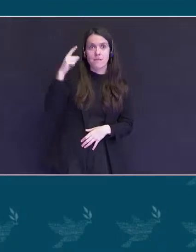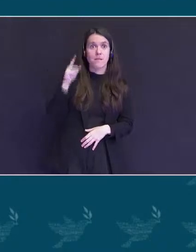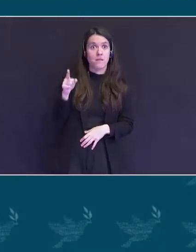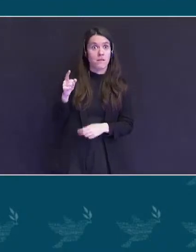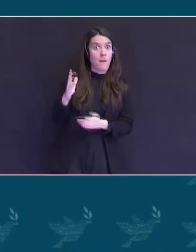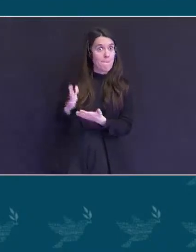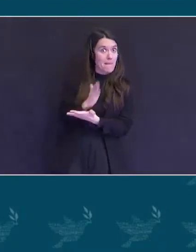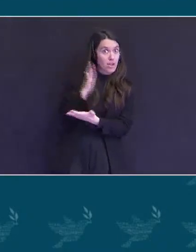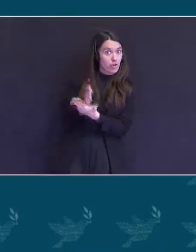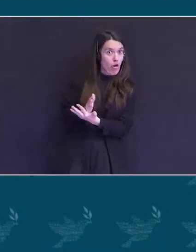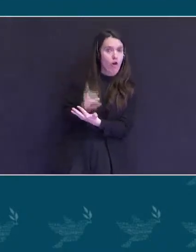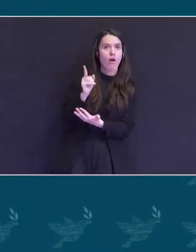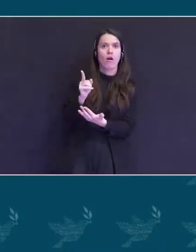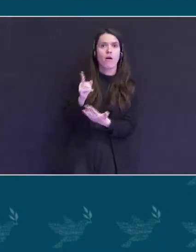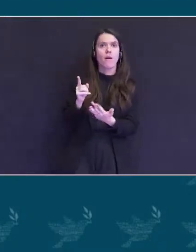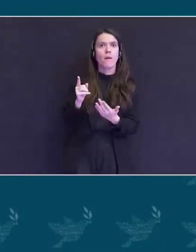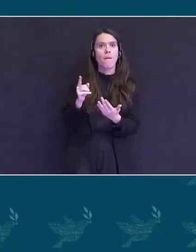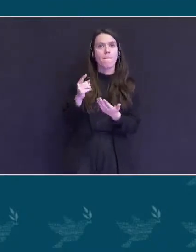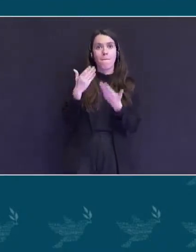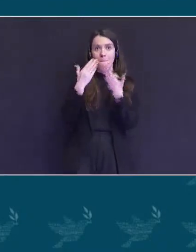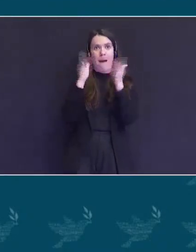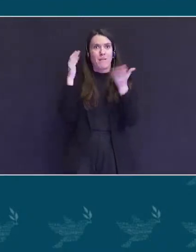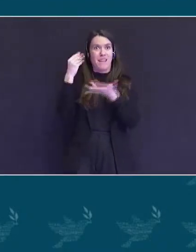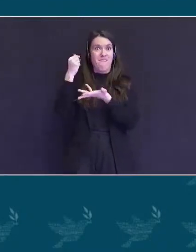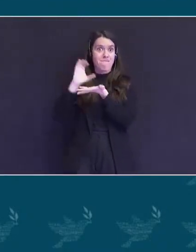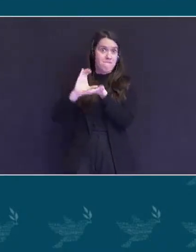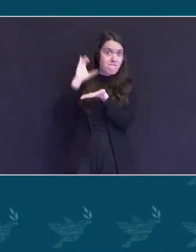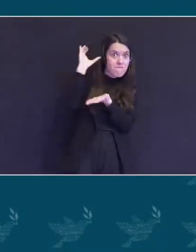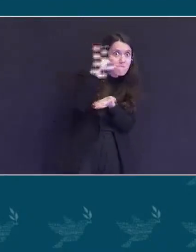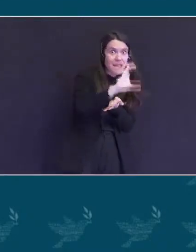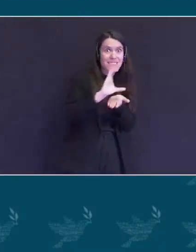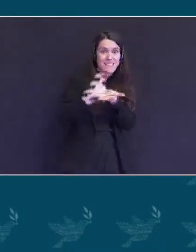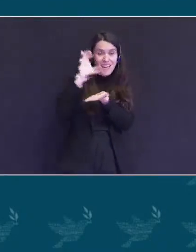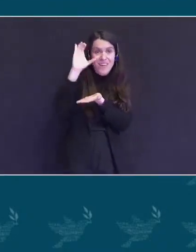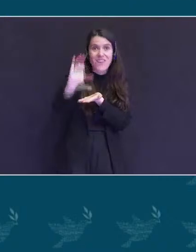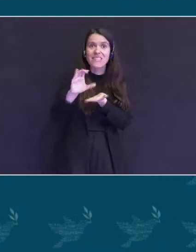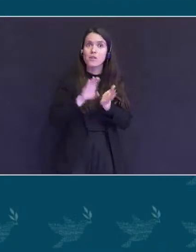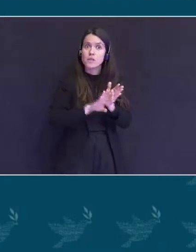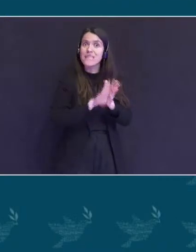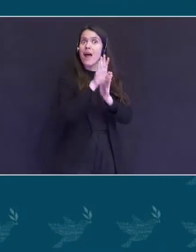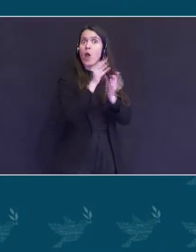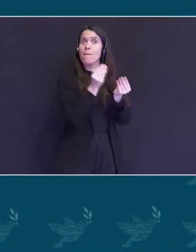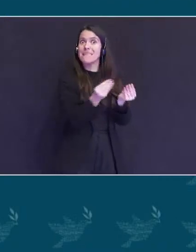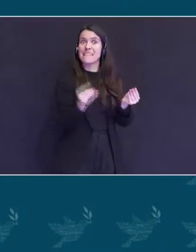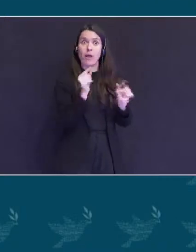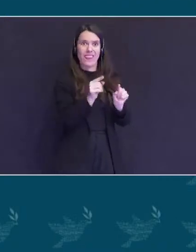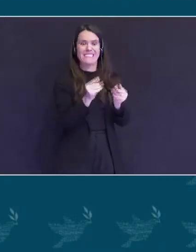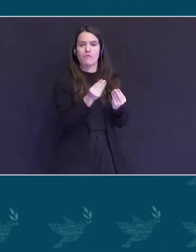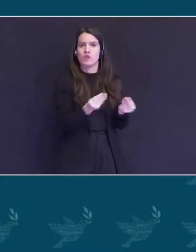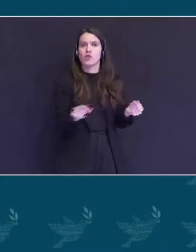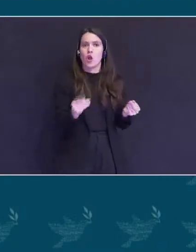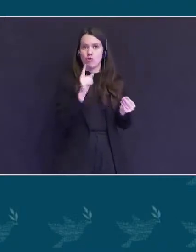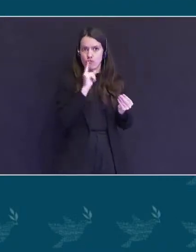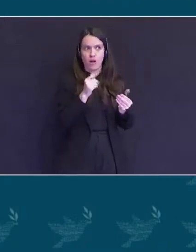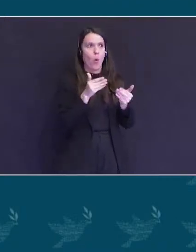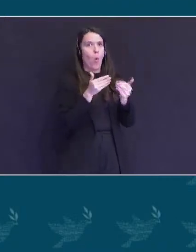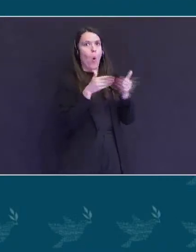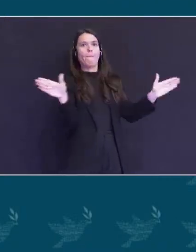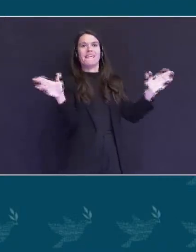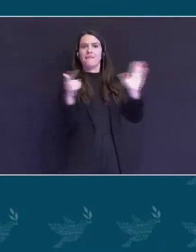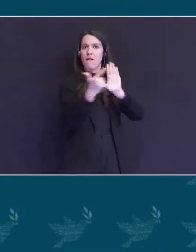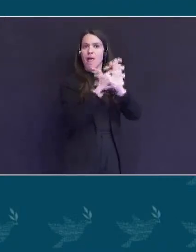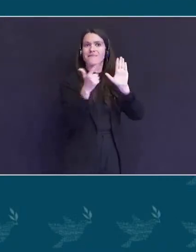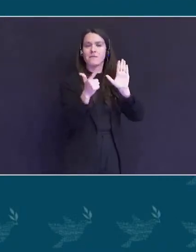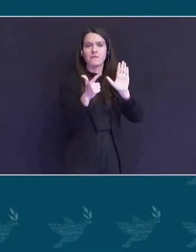that public funding that's used to develop and create materials, those resources are released under an open